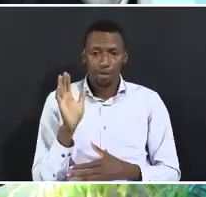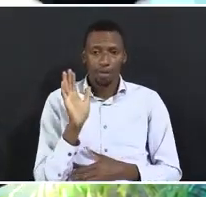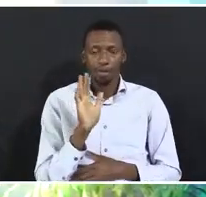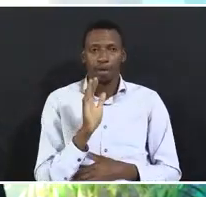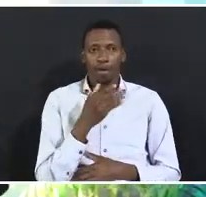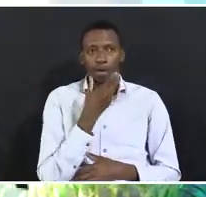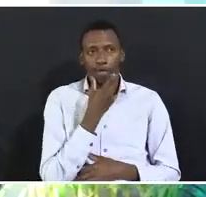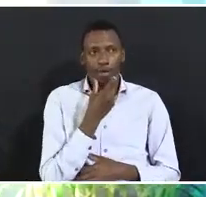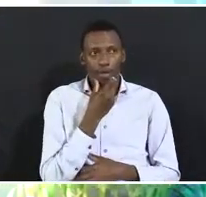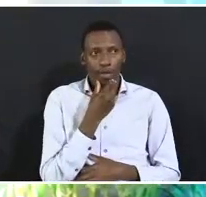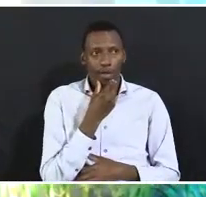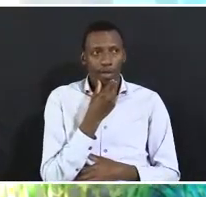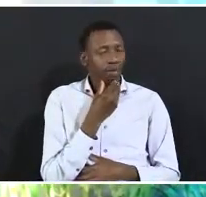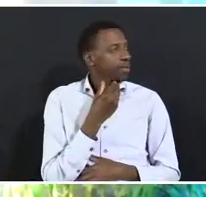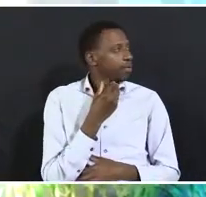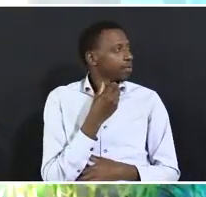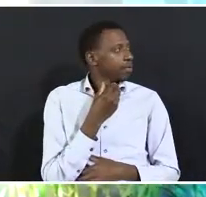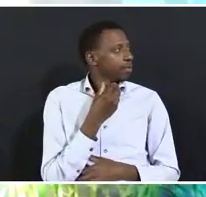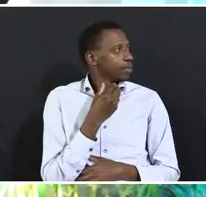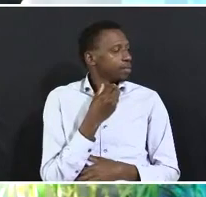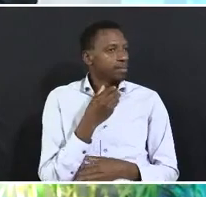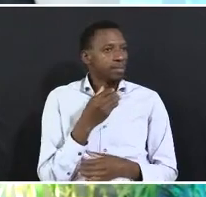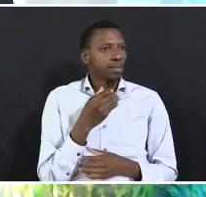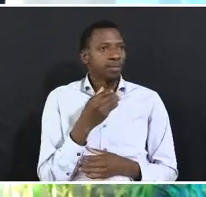the body came back home